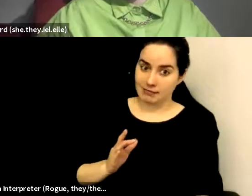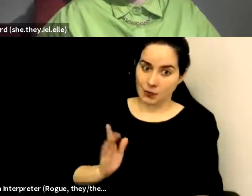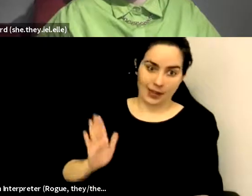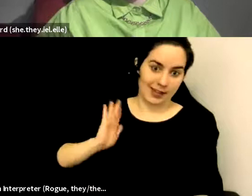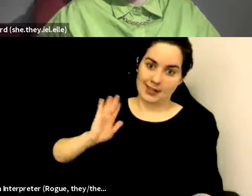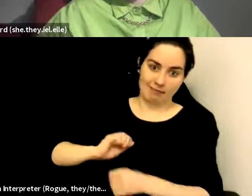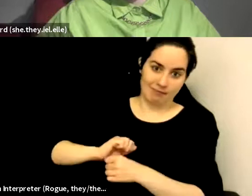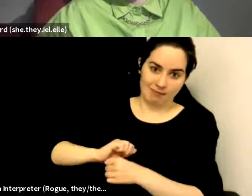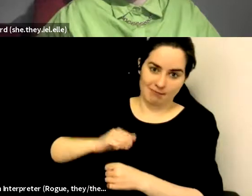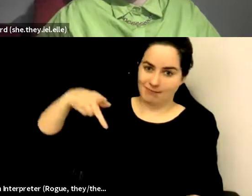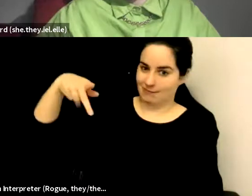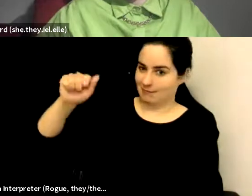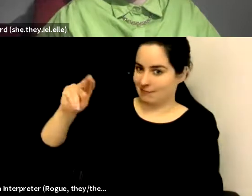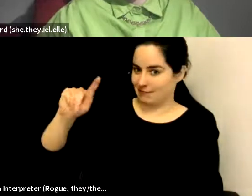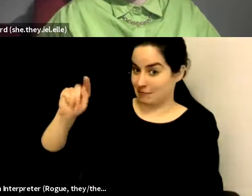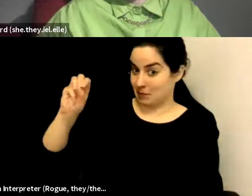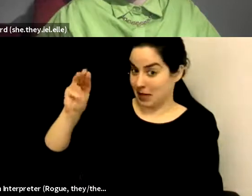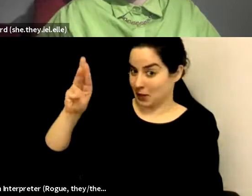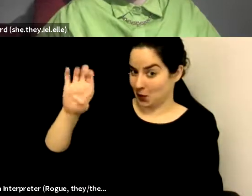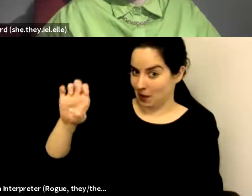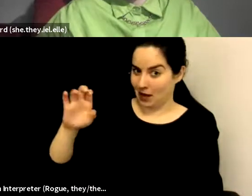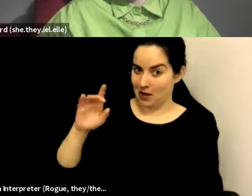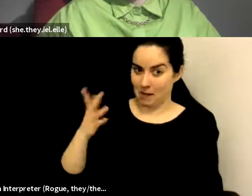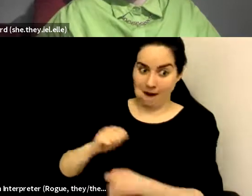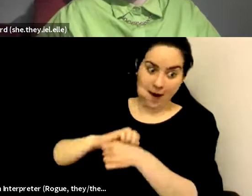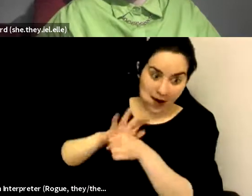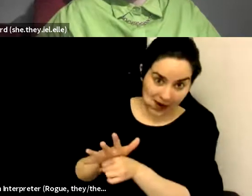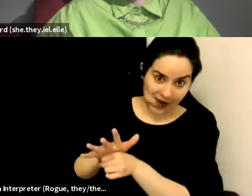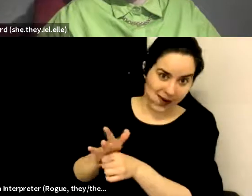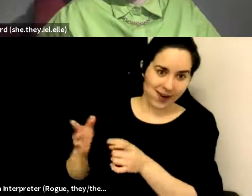hit was that